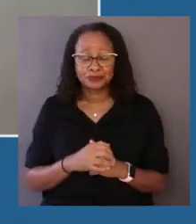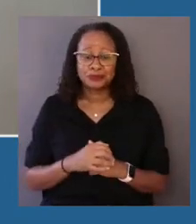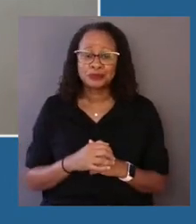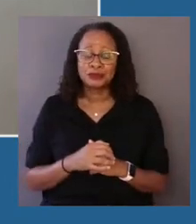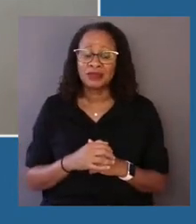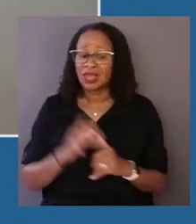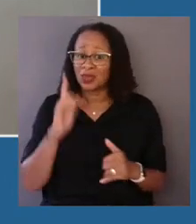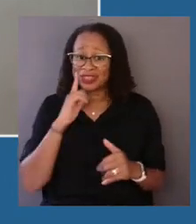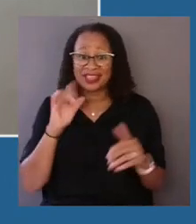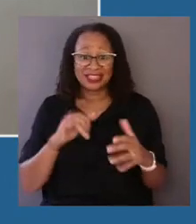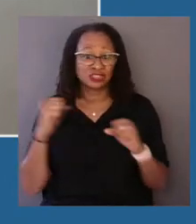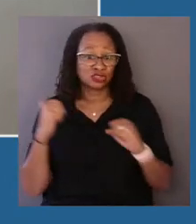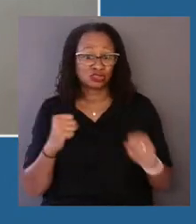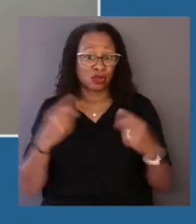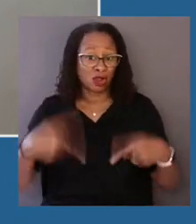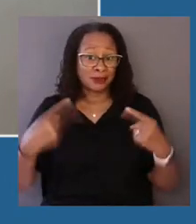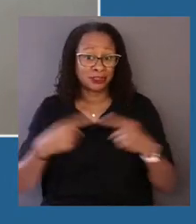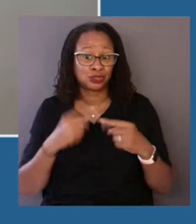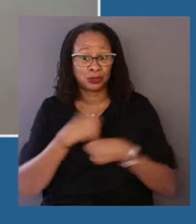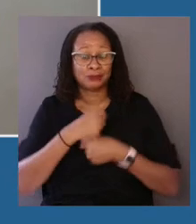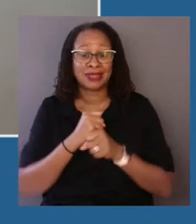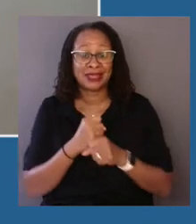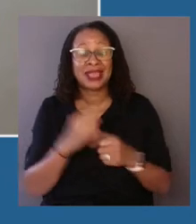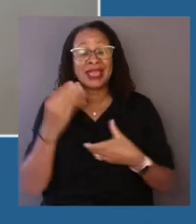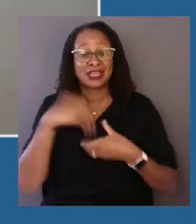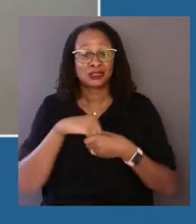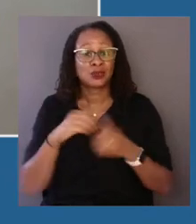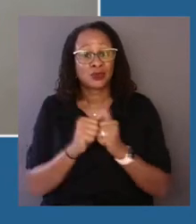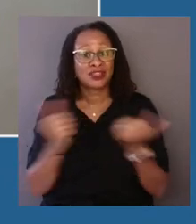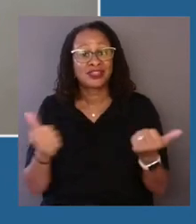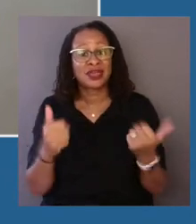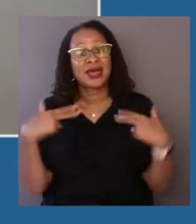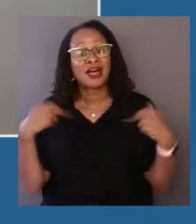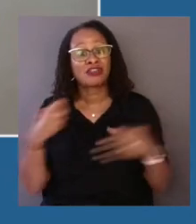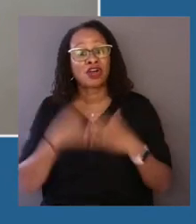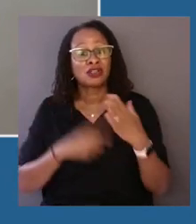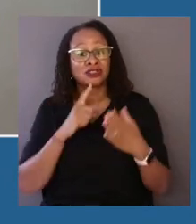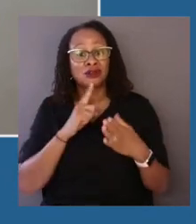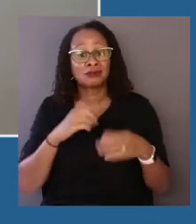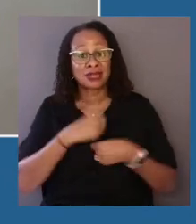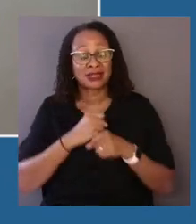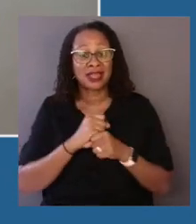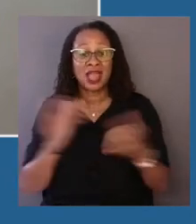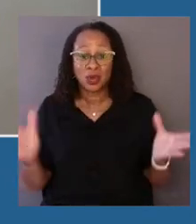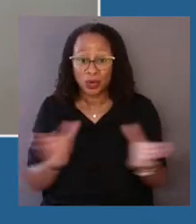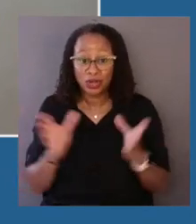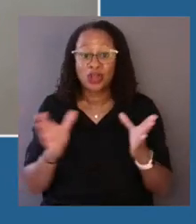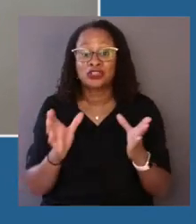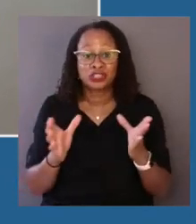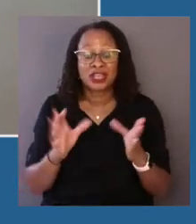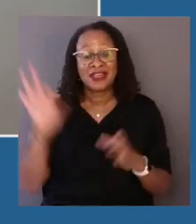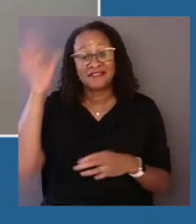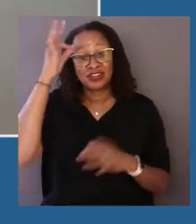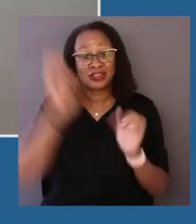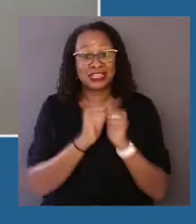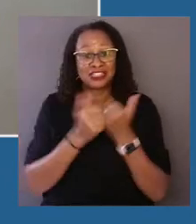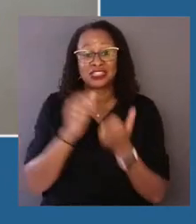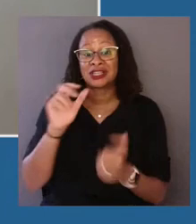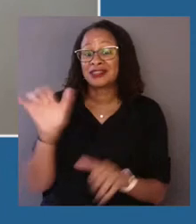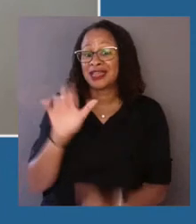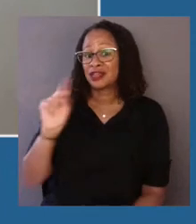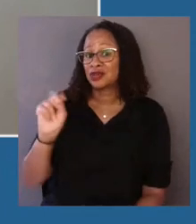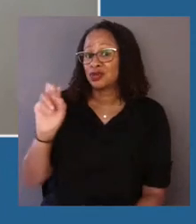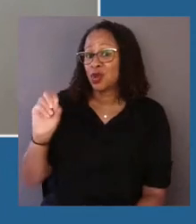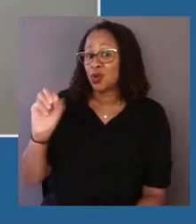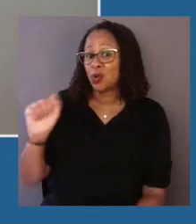argument to make in terms of the health costs that we're paying. We are encouraging federal agencies like NOAA that are tracking the financial impacts